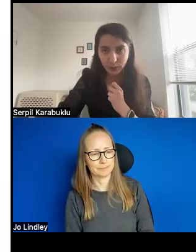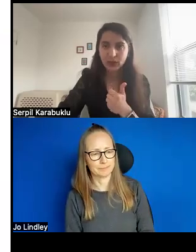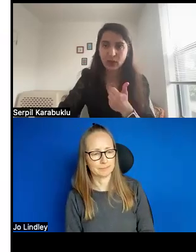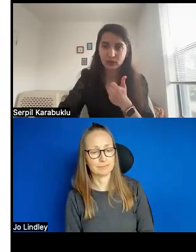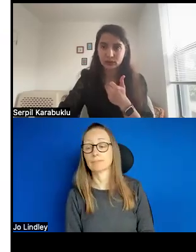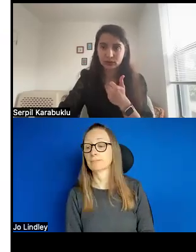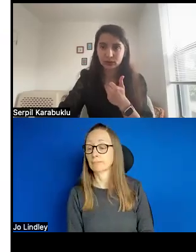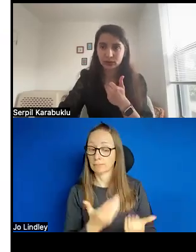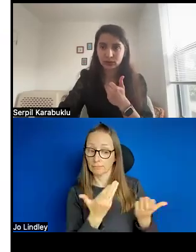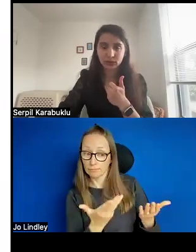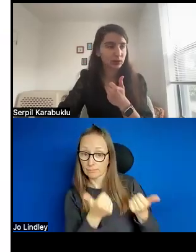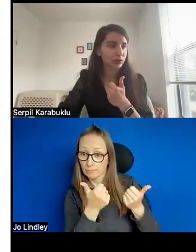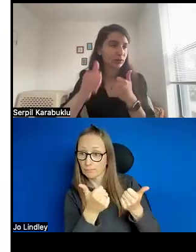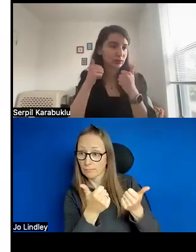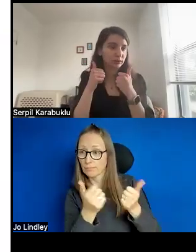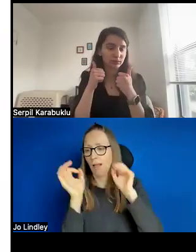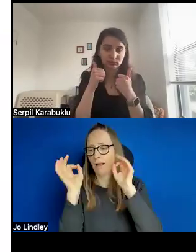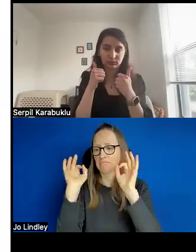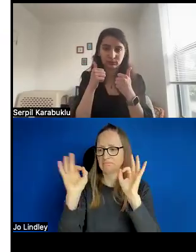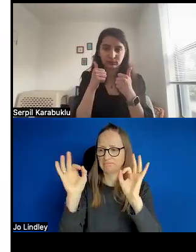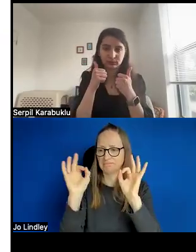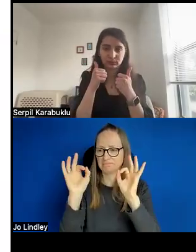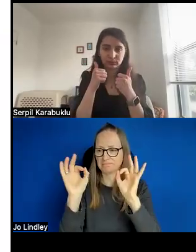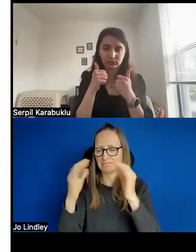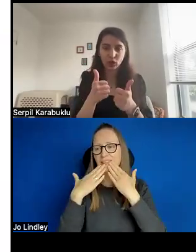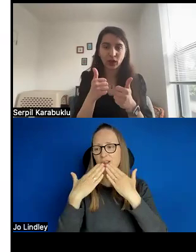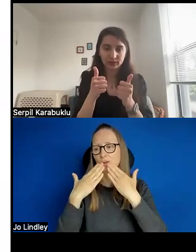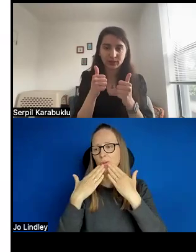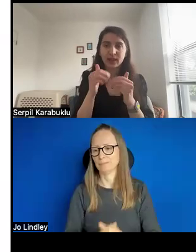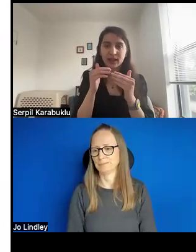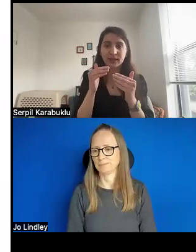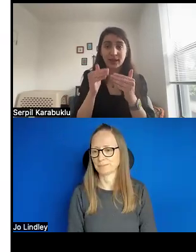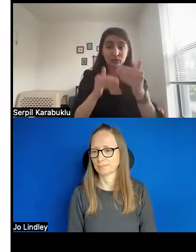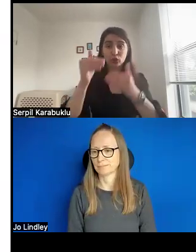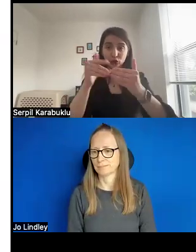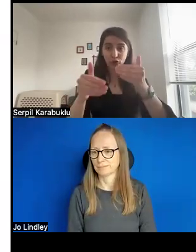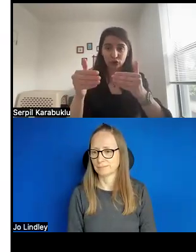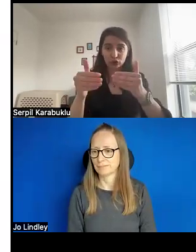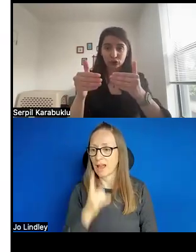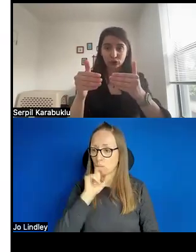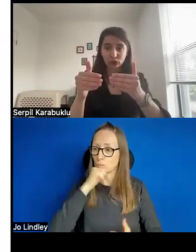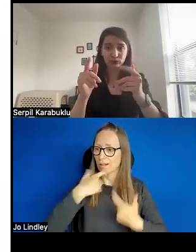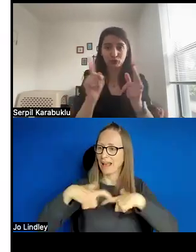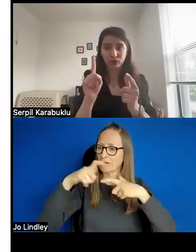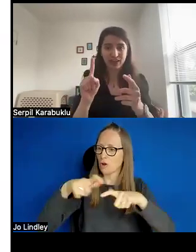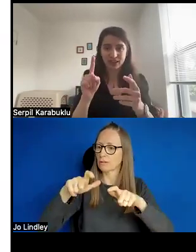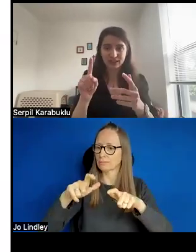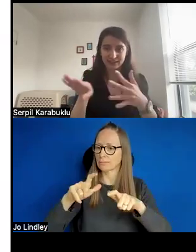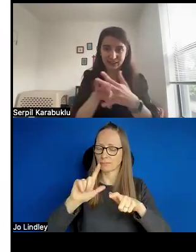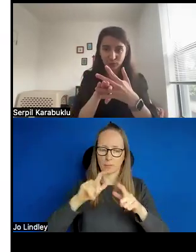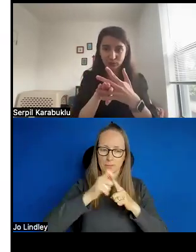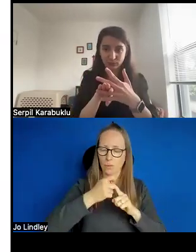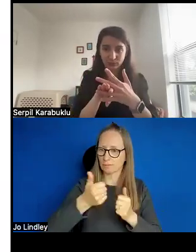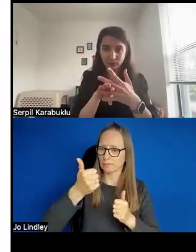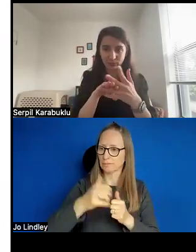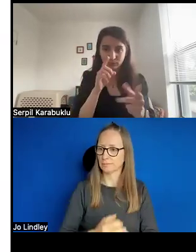What about now? Yep, that's a slideshow mode. Thank you very much. Okay, and I will continue where I